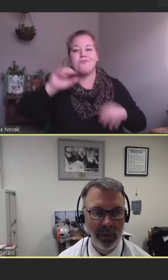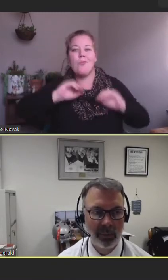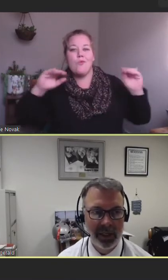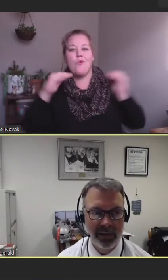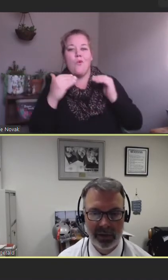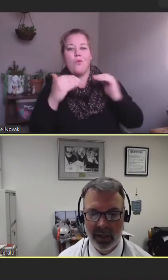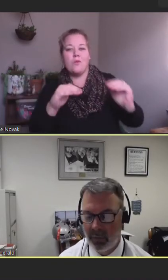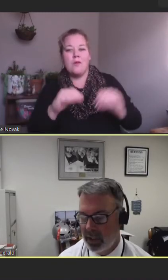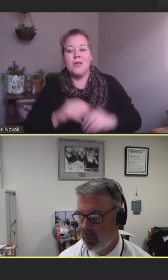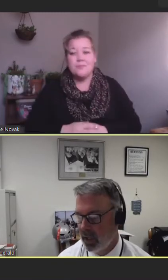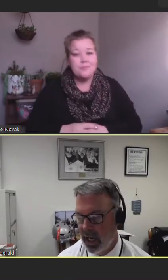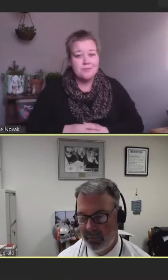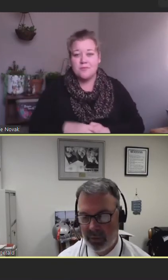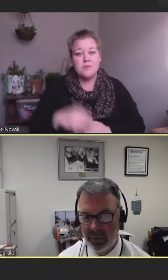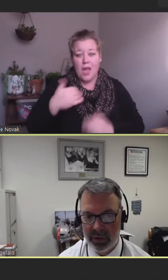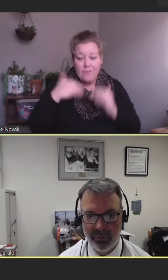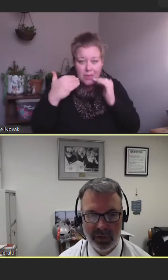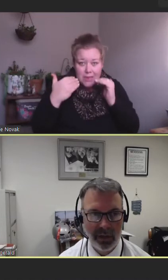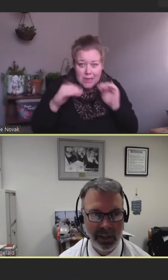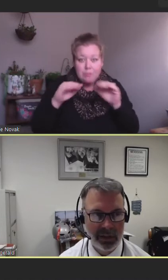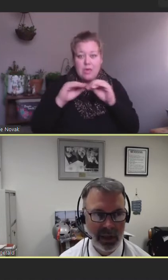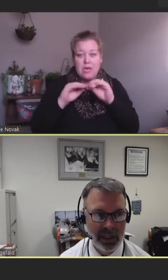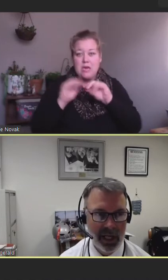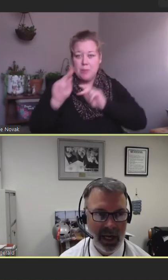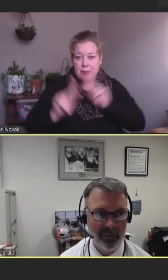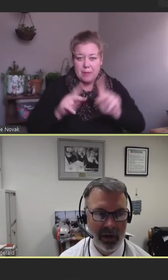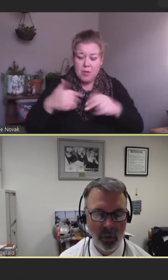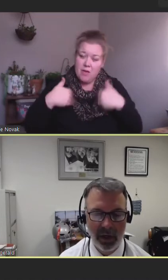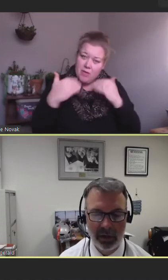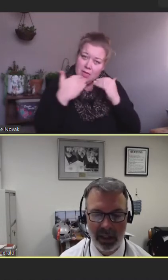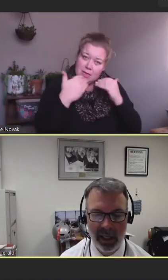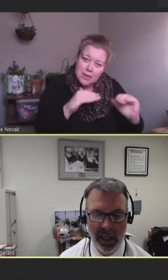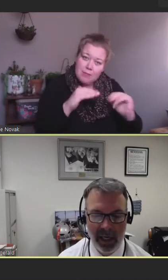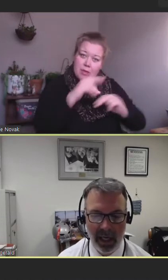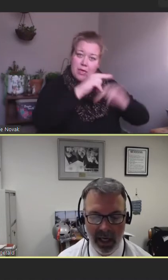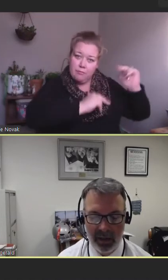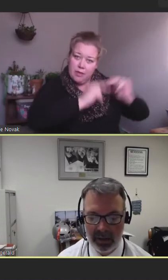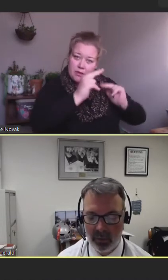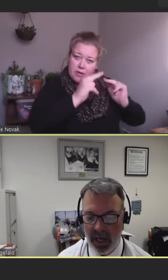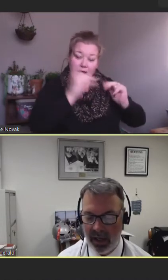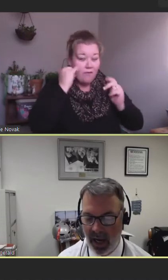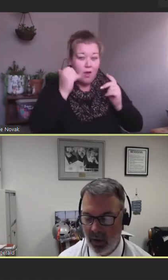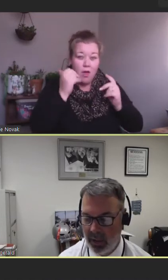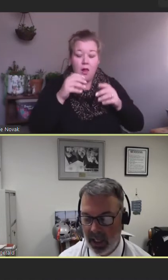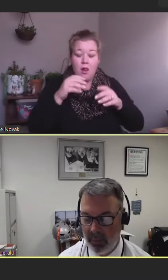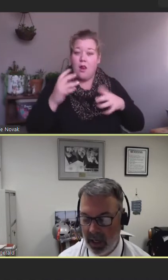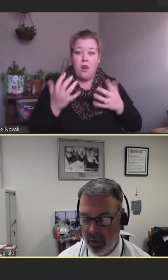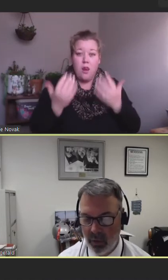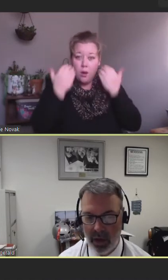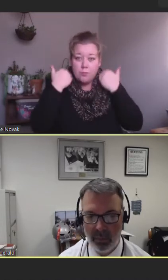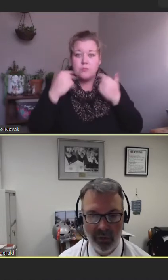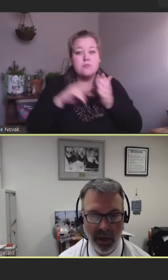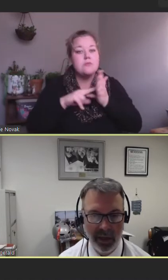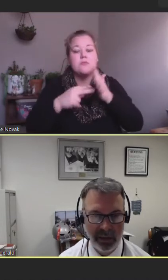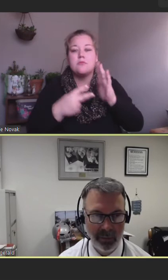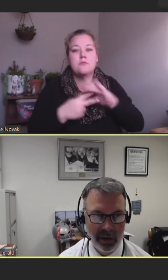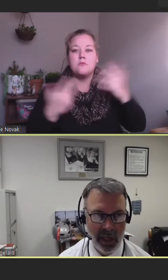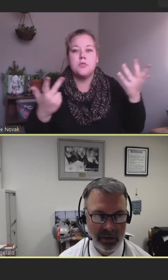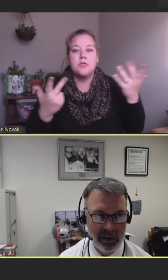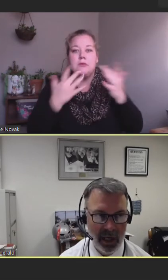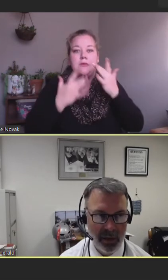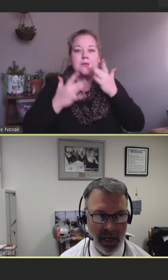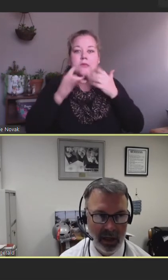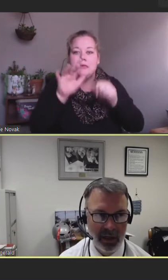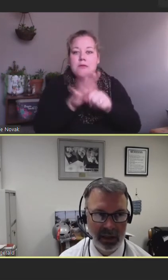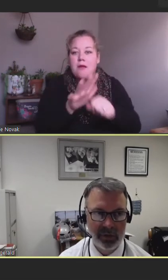of people and places. We can run out of those facilities and staff very quickly. Right now at Mayo, we've, similar to